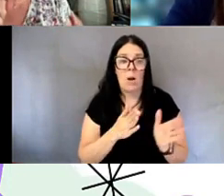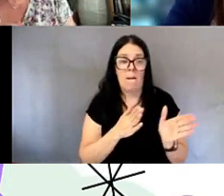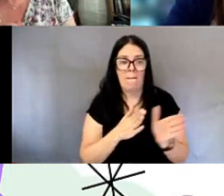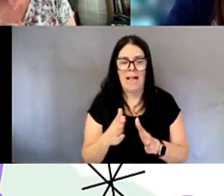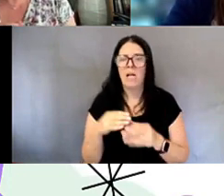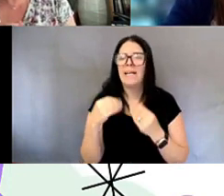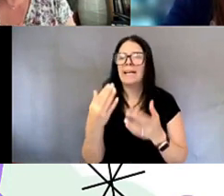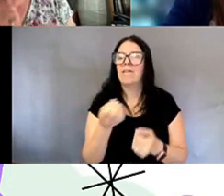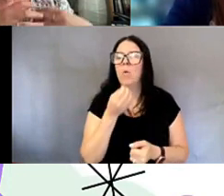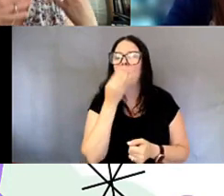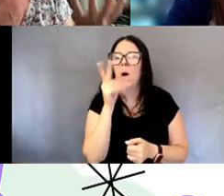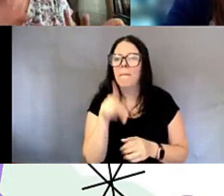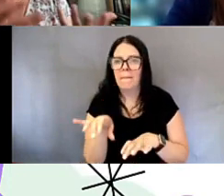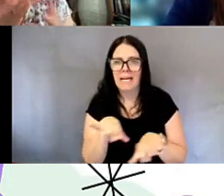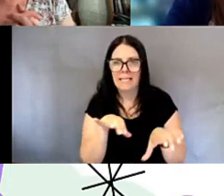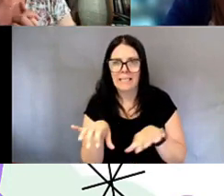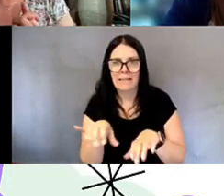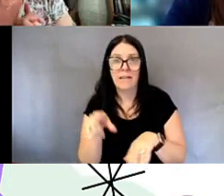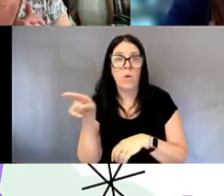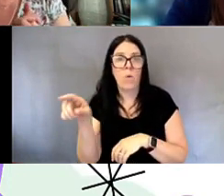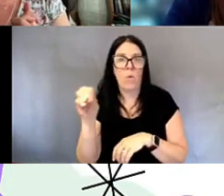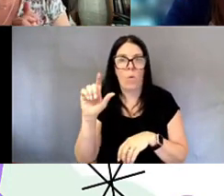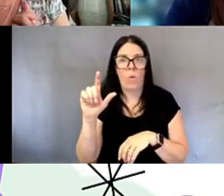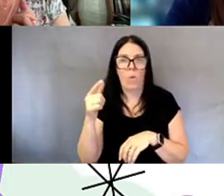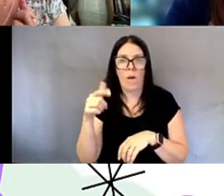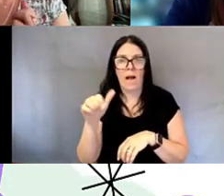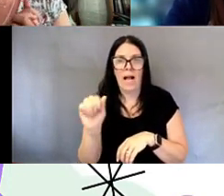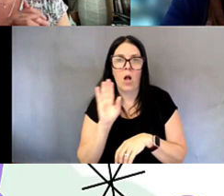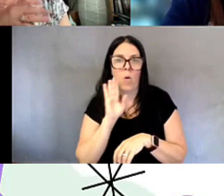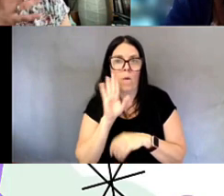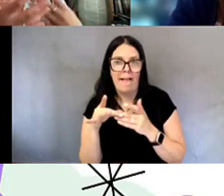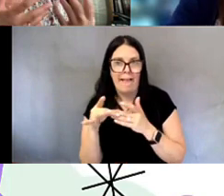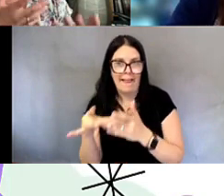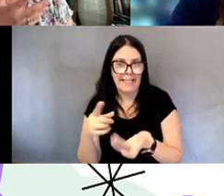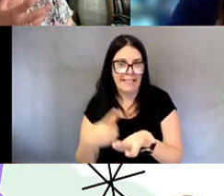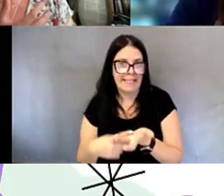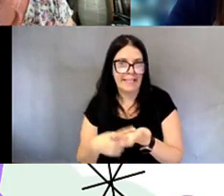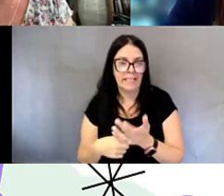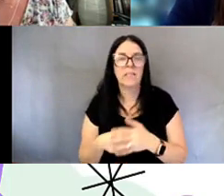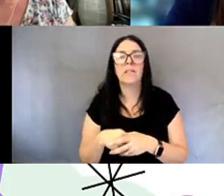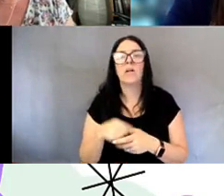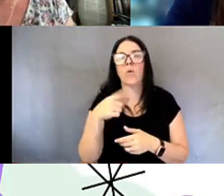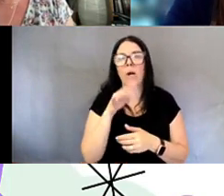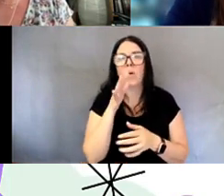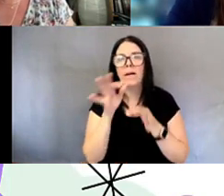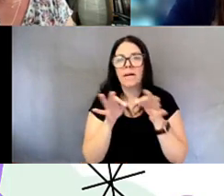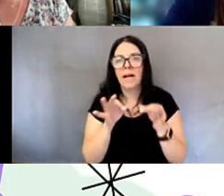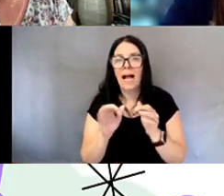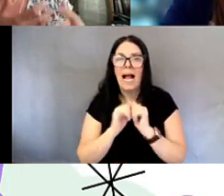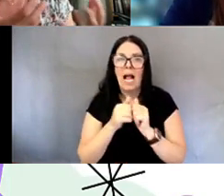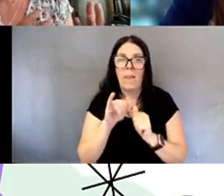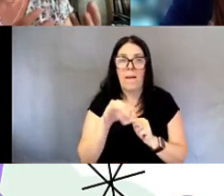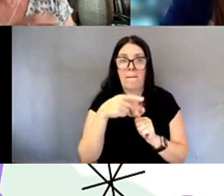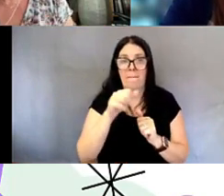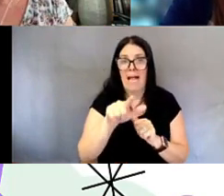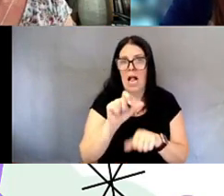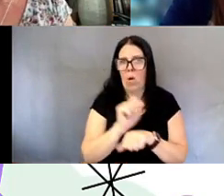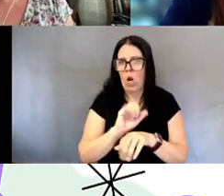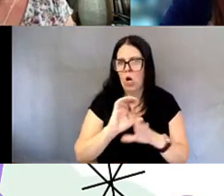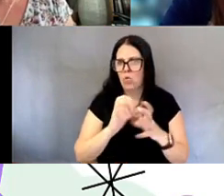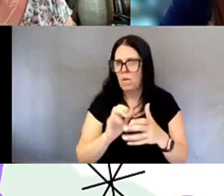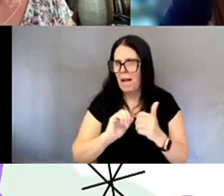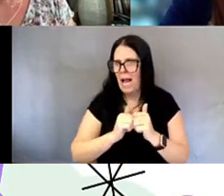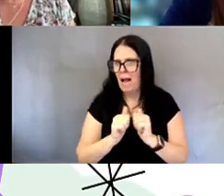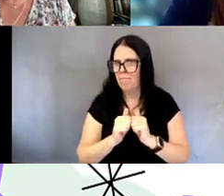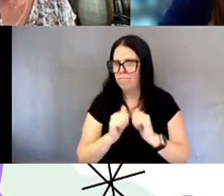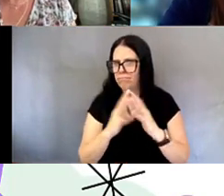of a warm-up activity, and Olga is going to guide you through that. We will discuss how and why the PAL working group happened.